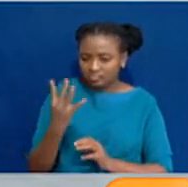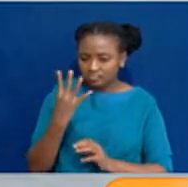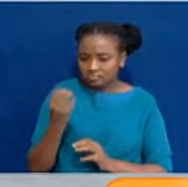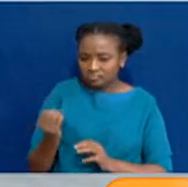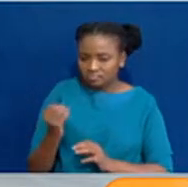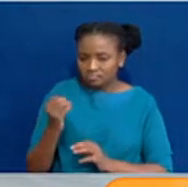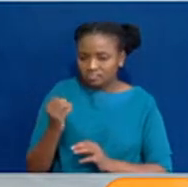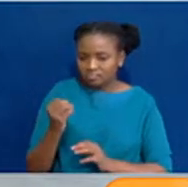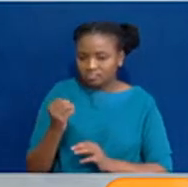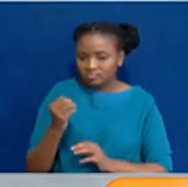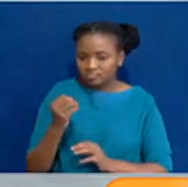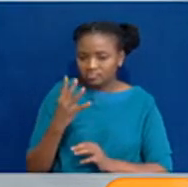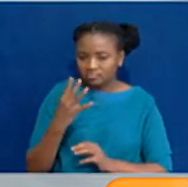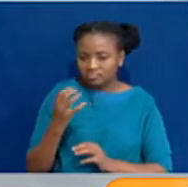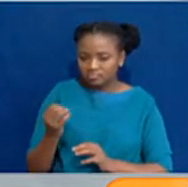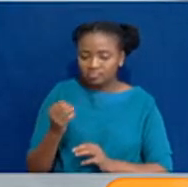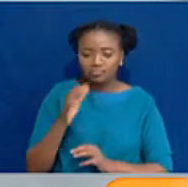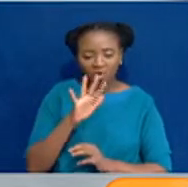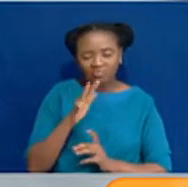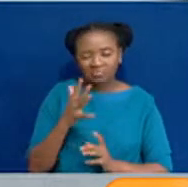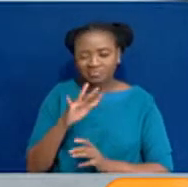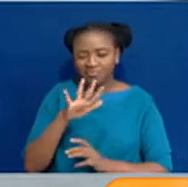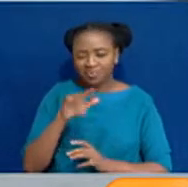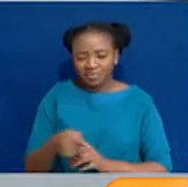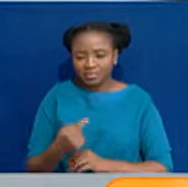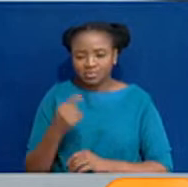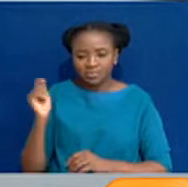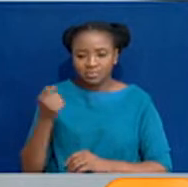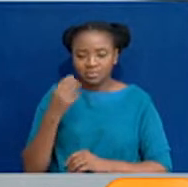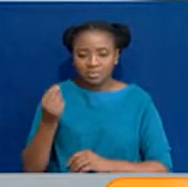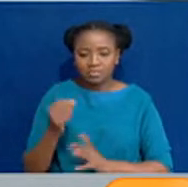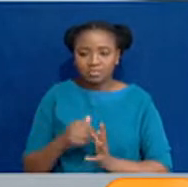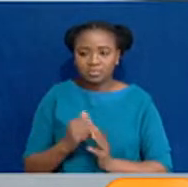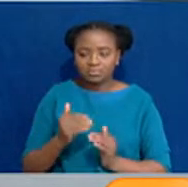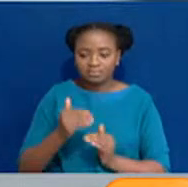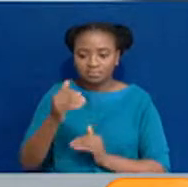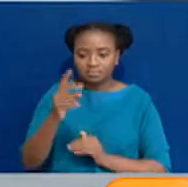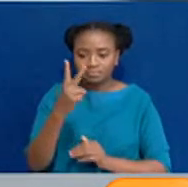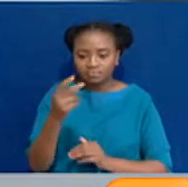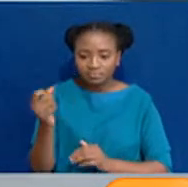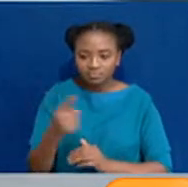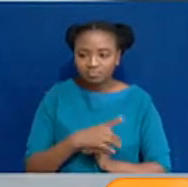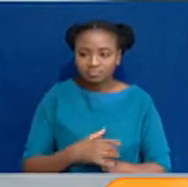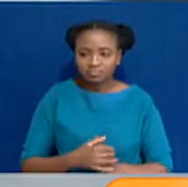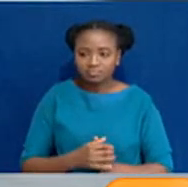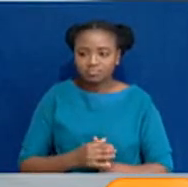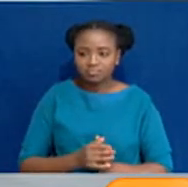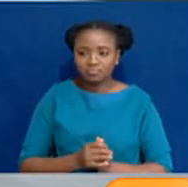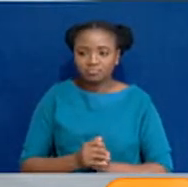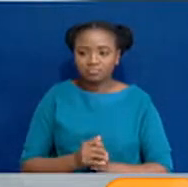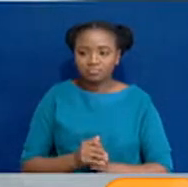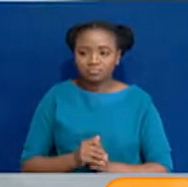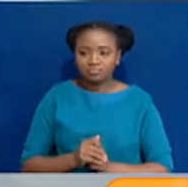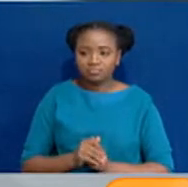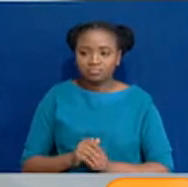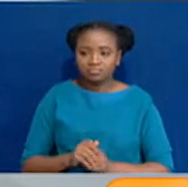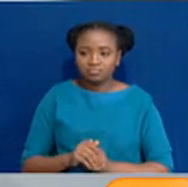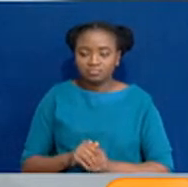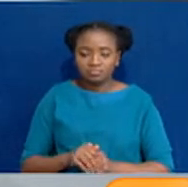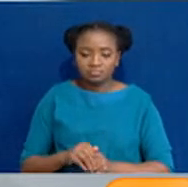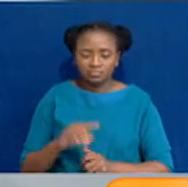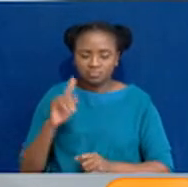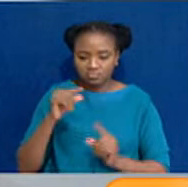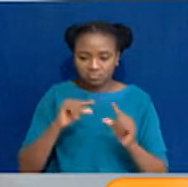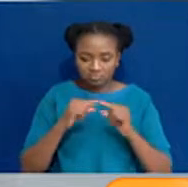US, $40, about 5,000K. Five K. In the next 2 months. Yes, this will be completely smart. Oh yes, the first set will be rolled out